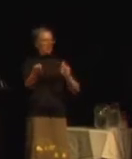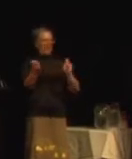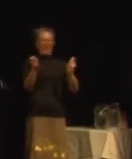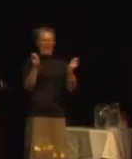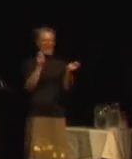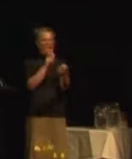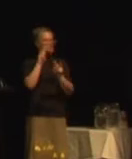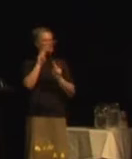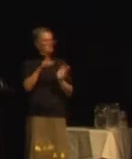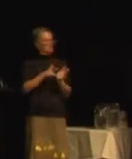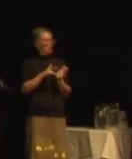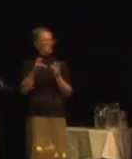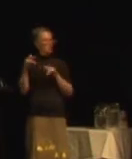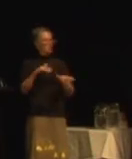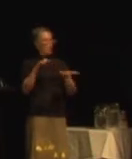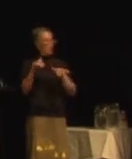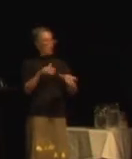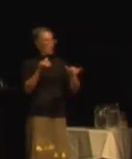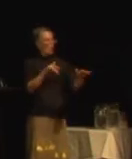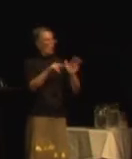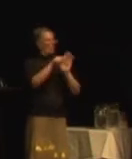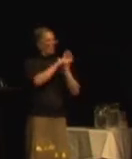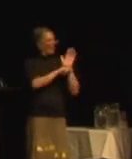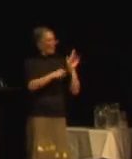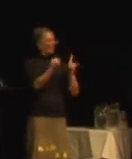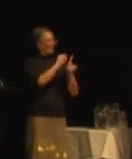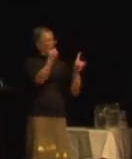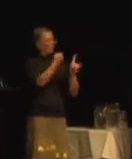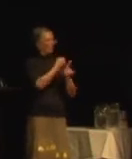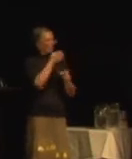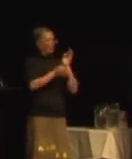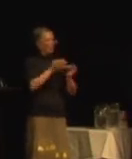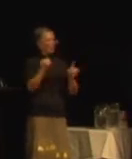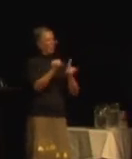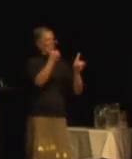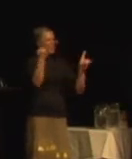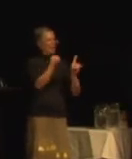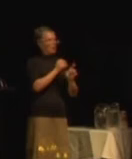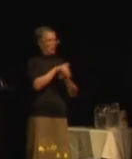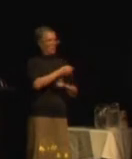flows, change which has important ethical and political implications for DigitalNZ's work.